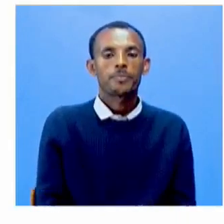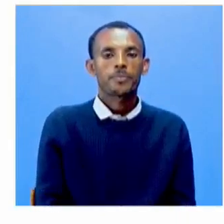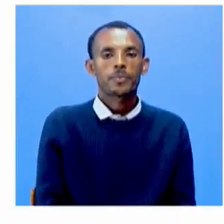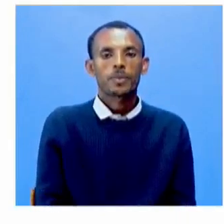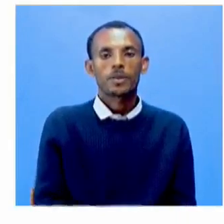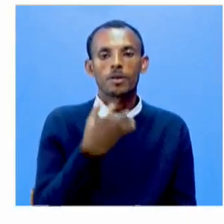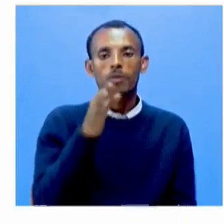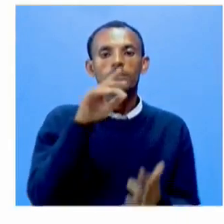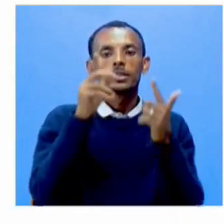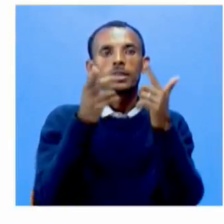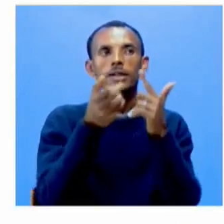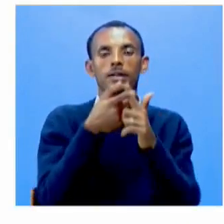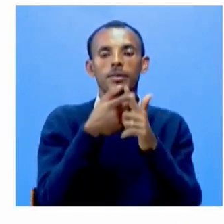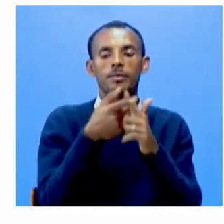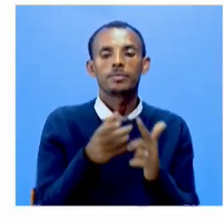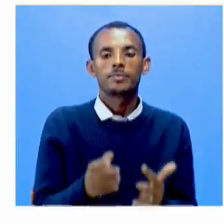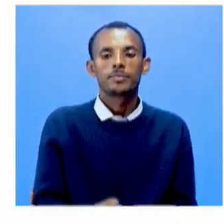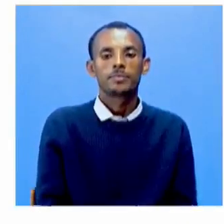second